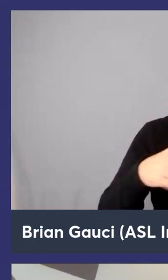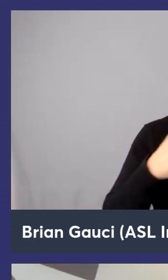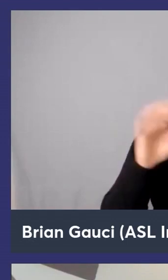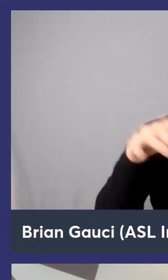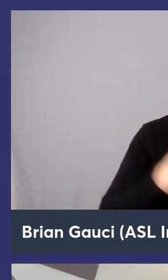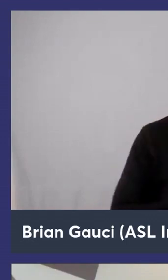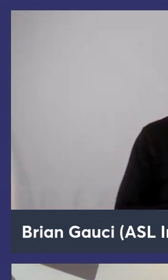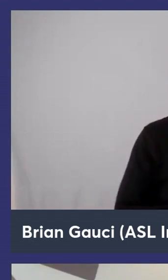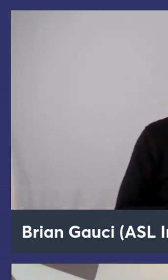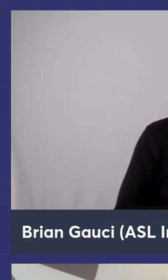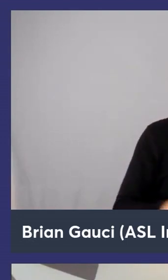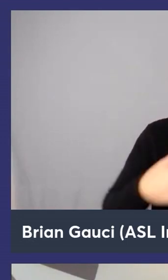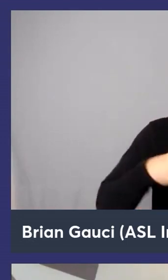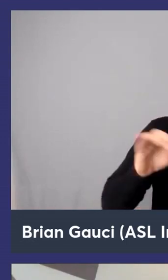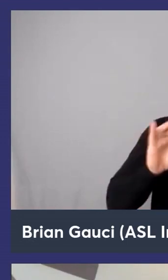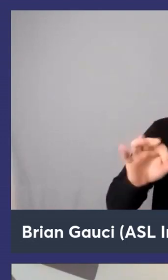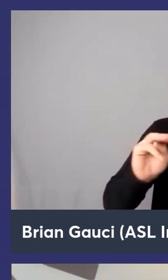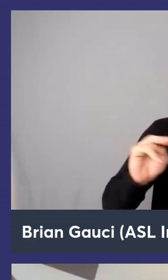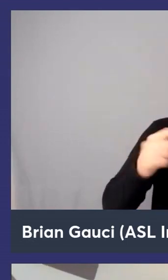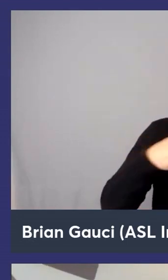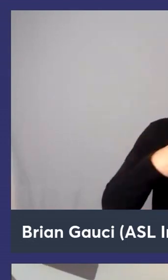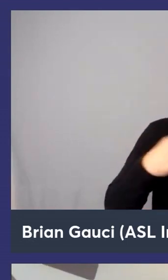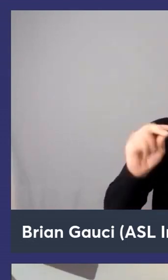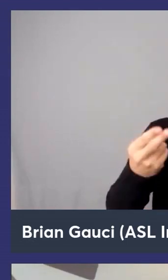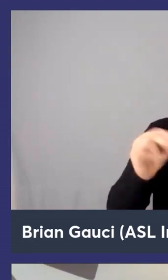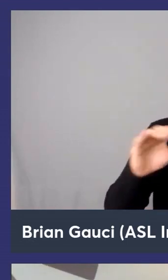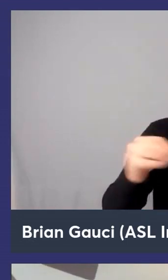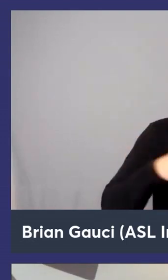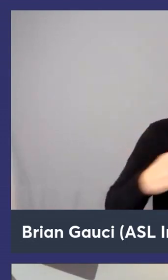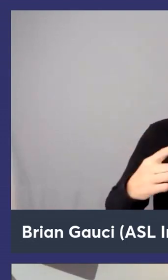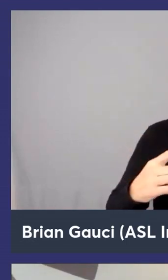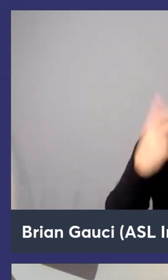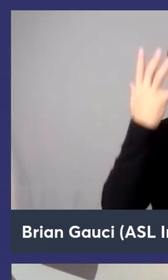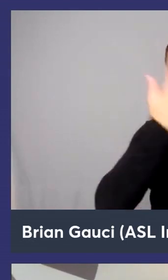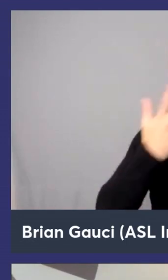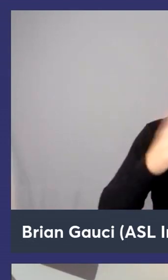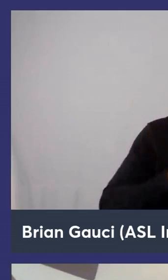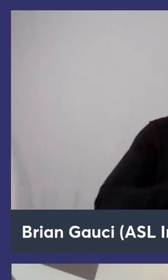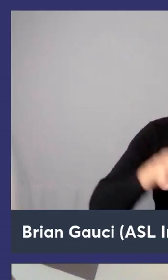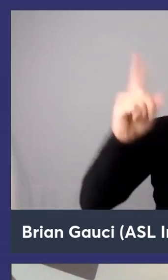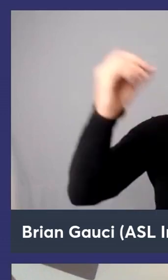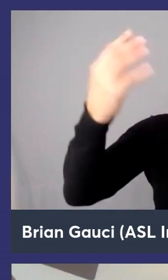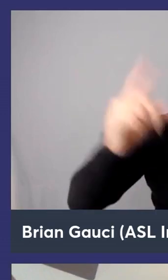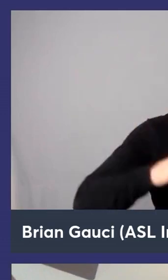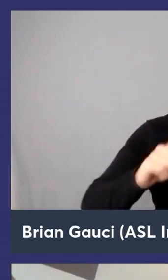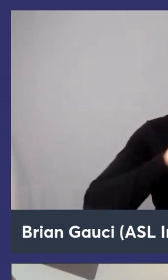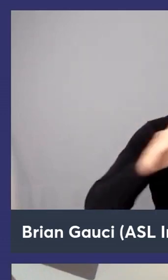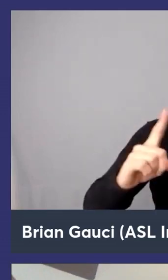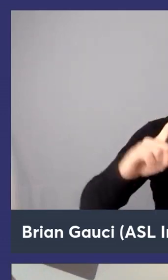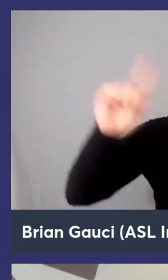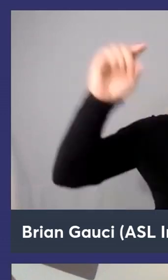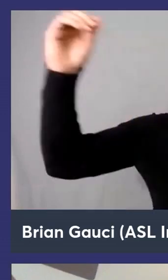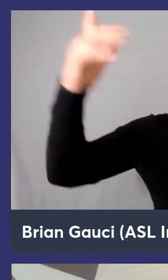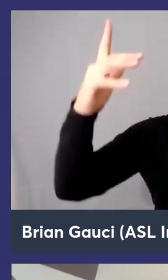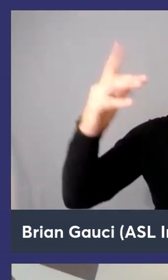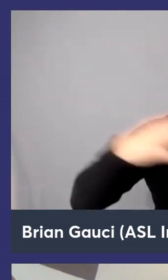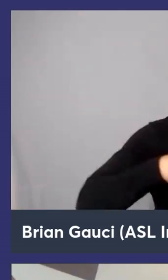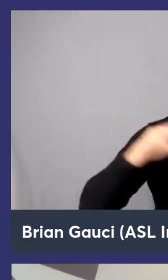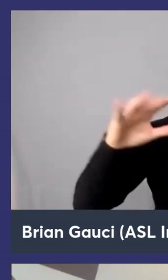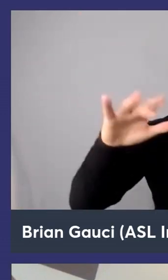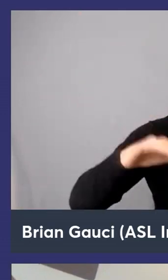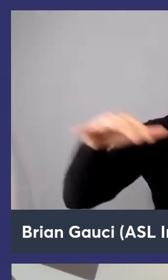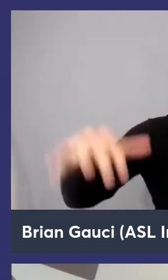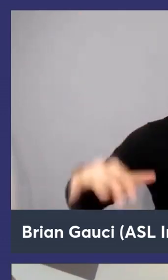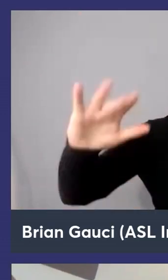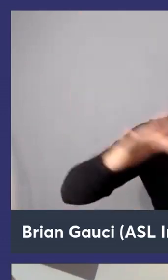that's just kind of blazing. It's just kind of like providing like this light amplification. Yeah. So, Pavni, can you introduce yourselves and tell